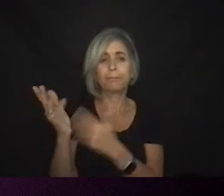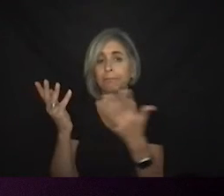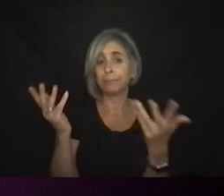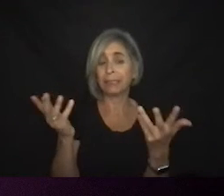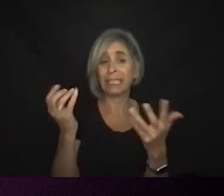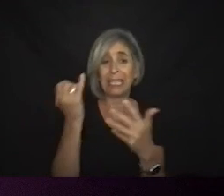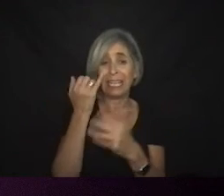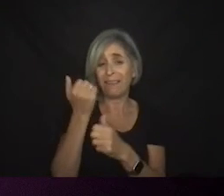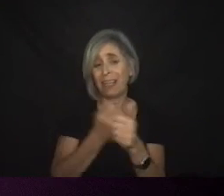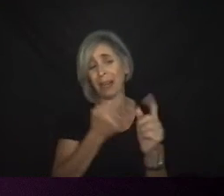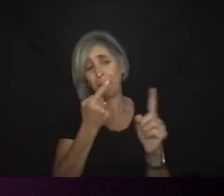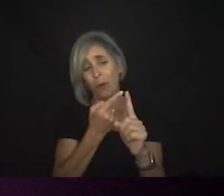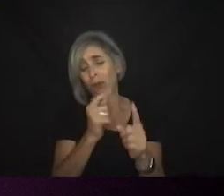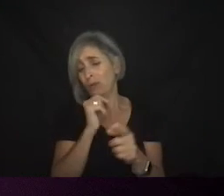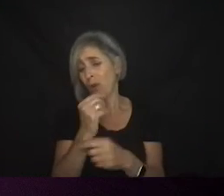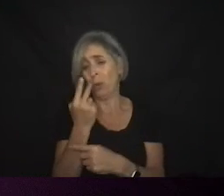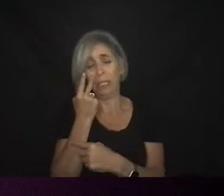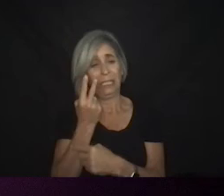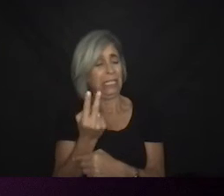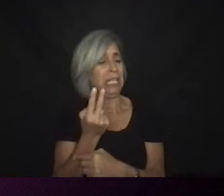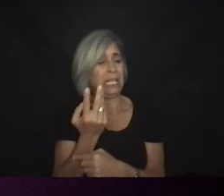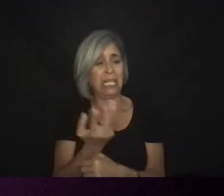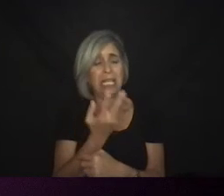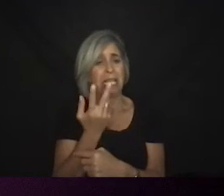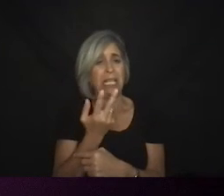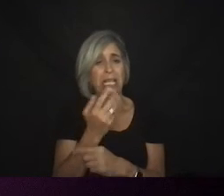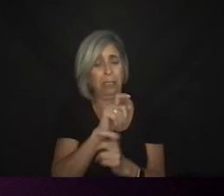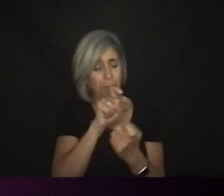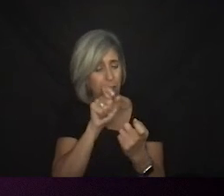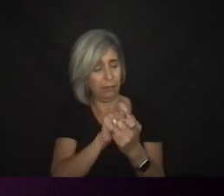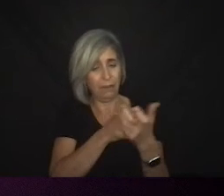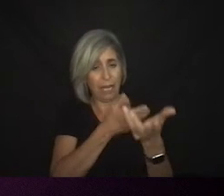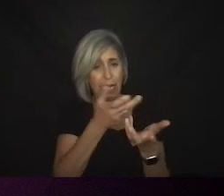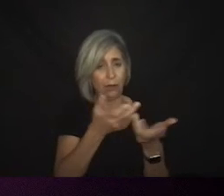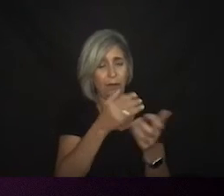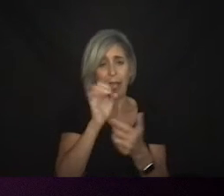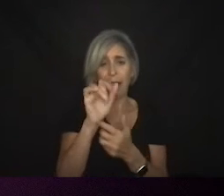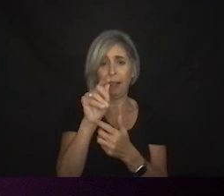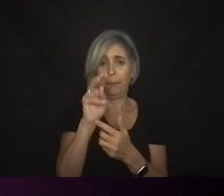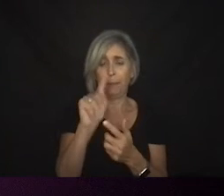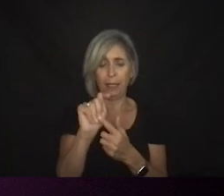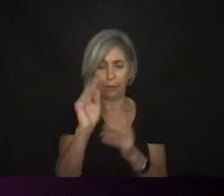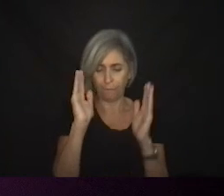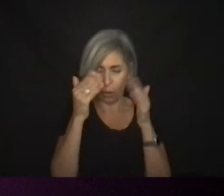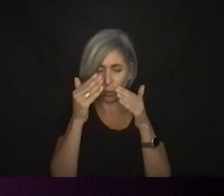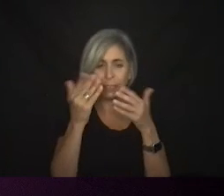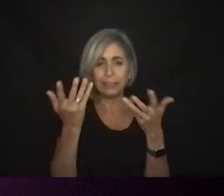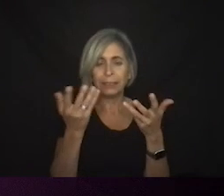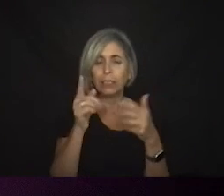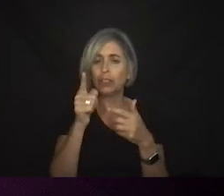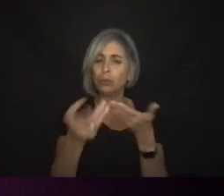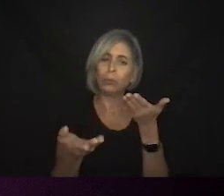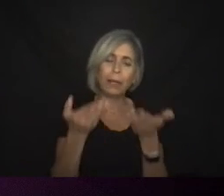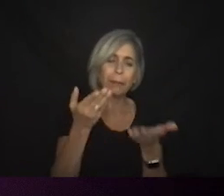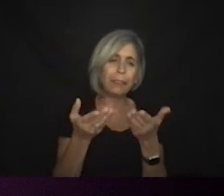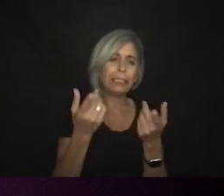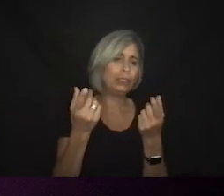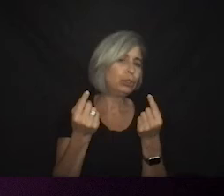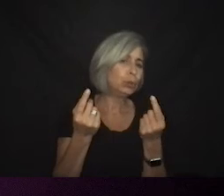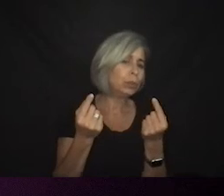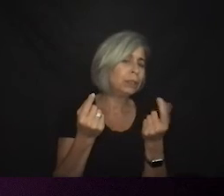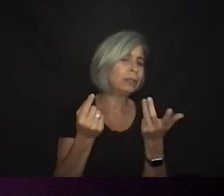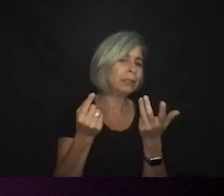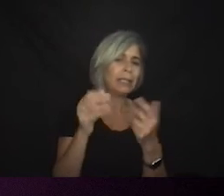If at any point you don't see a particular interactive element getting focus, you're probably doing